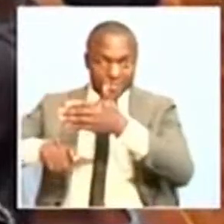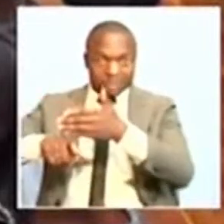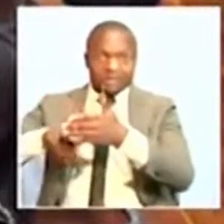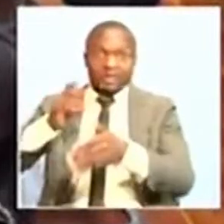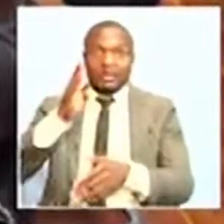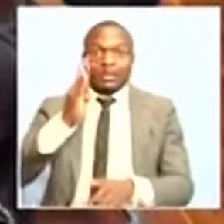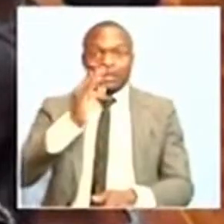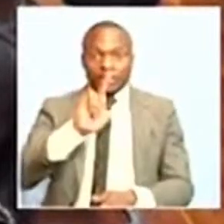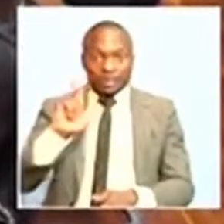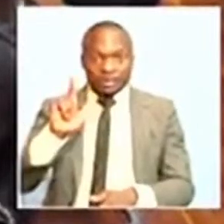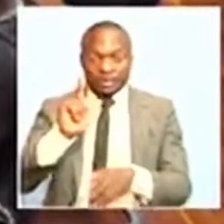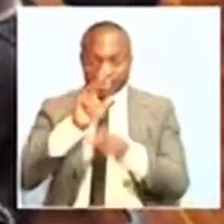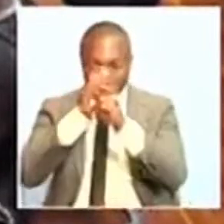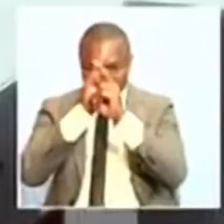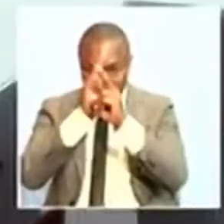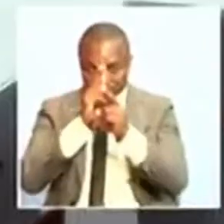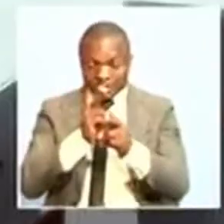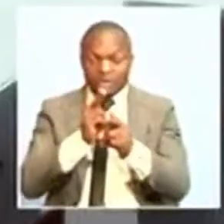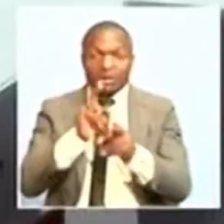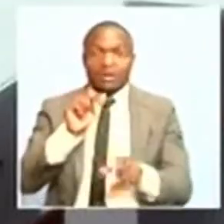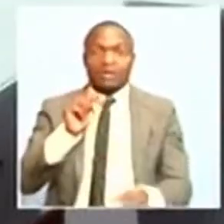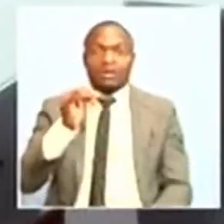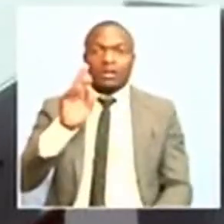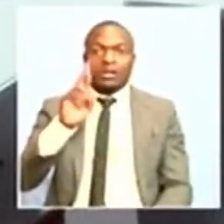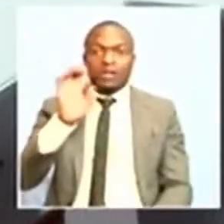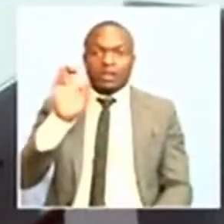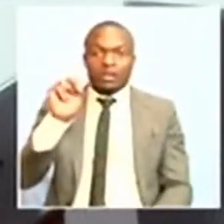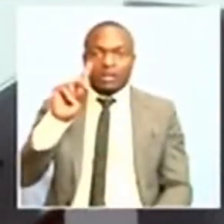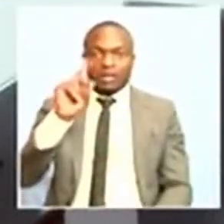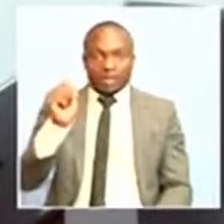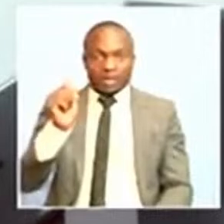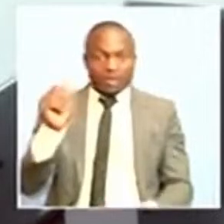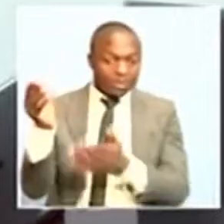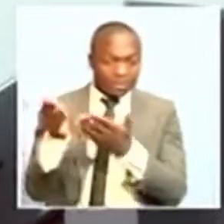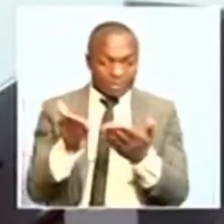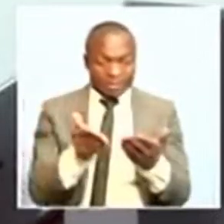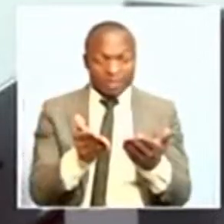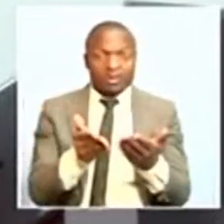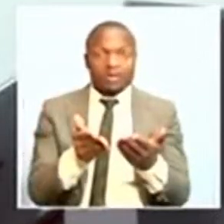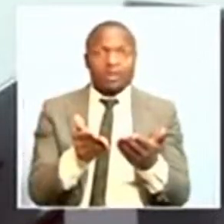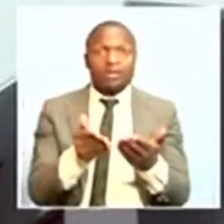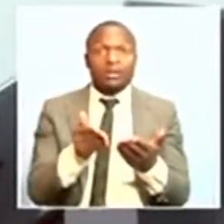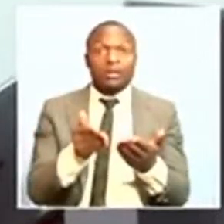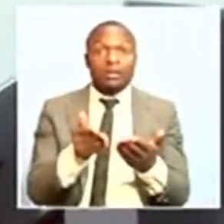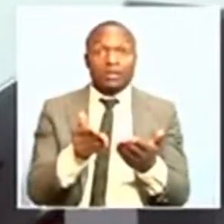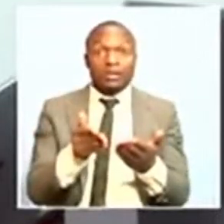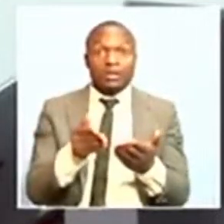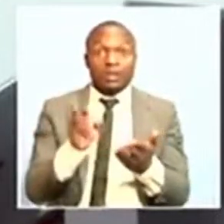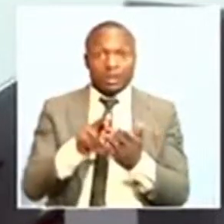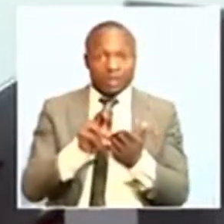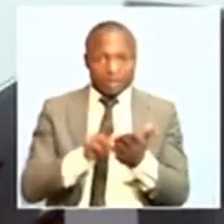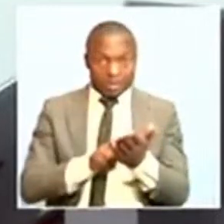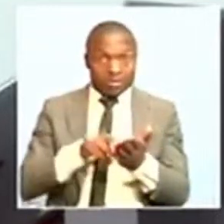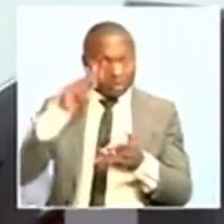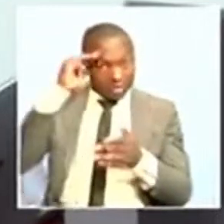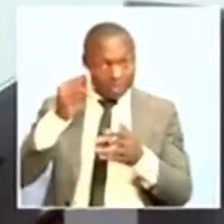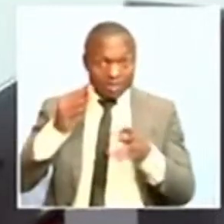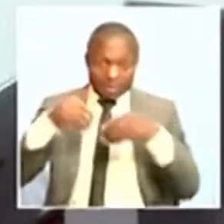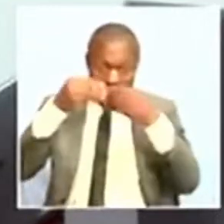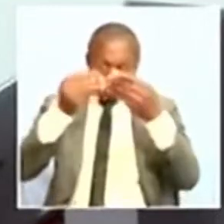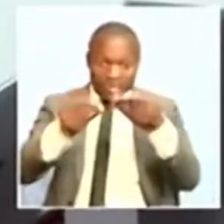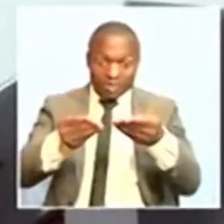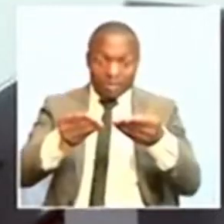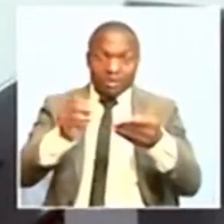bill. Honourable Nyirenda raised the question on the requirement for the minister to issue an SI